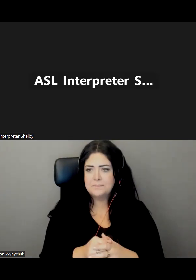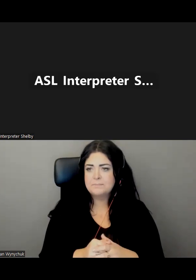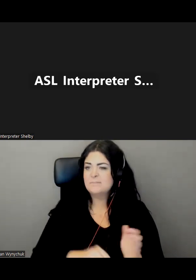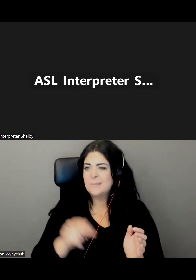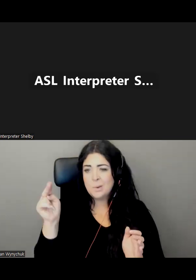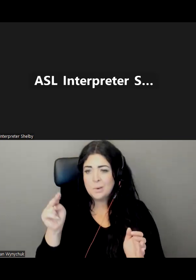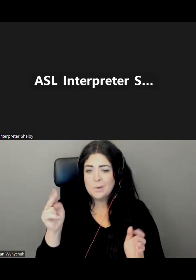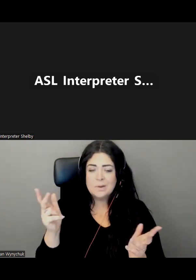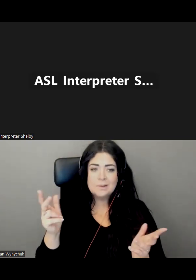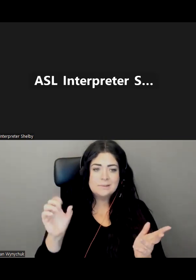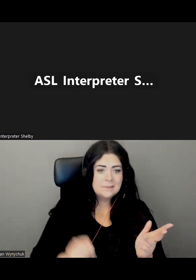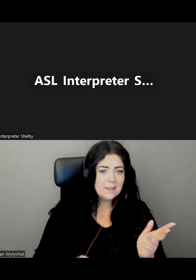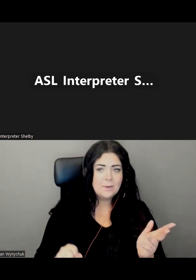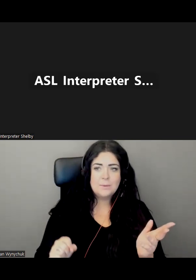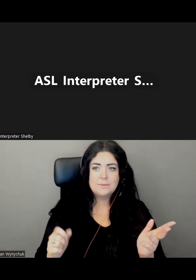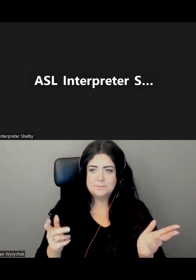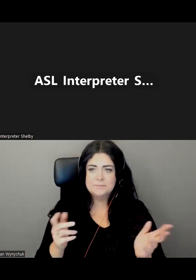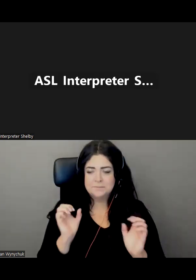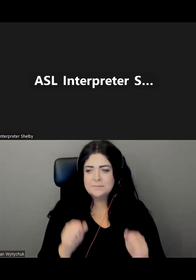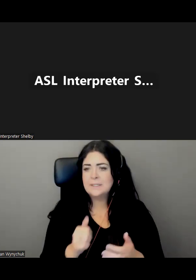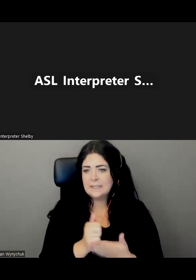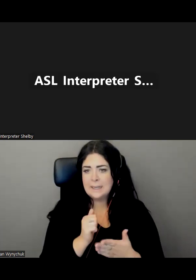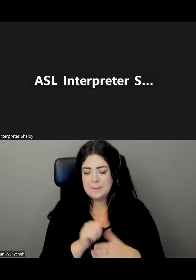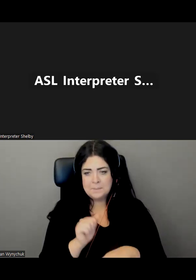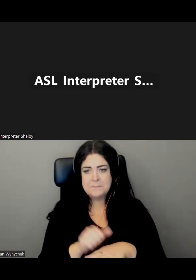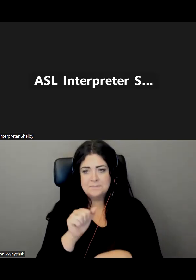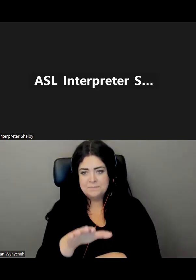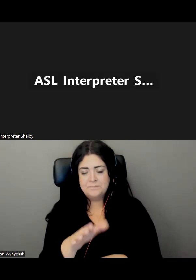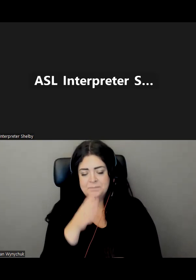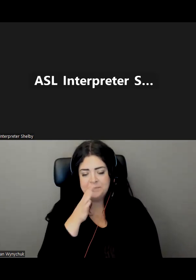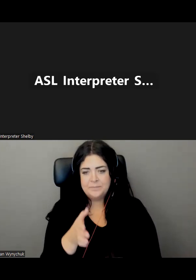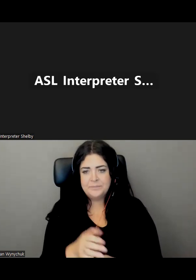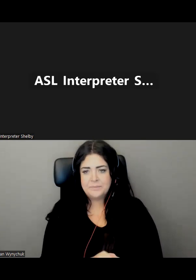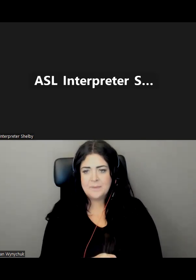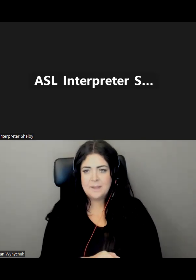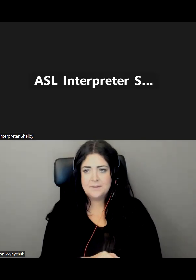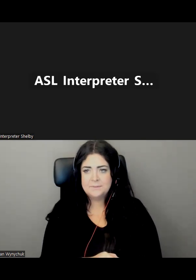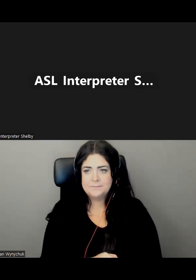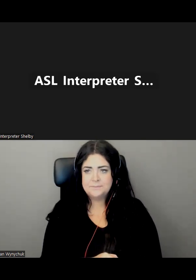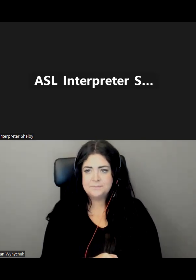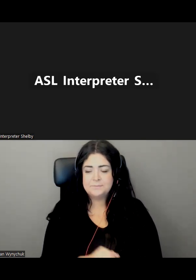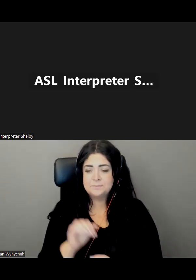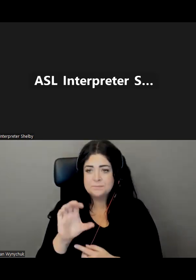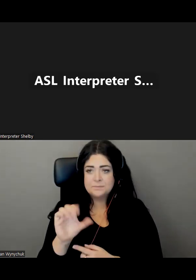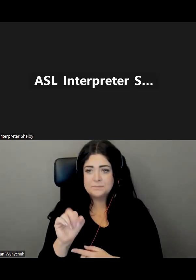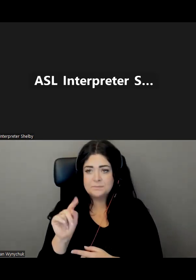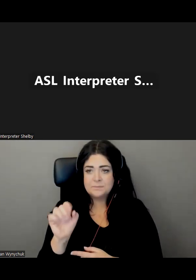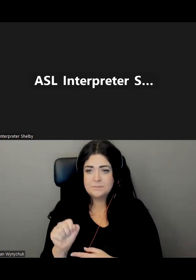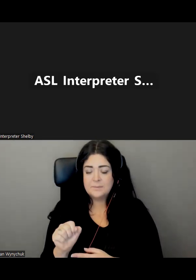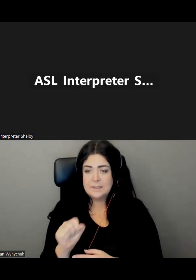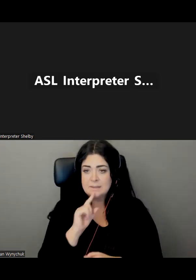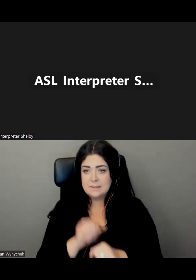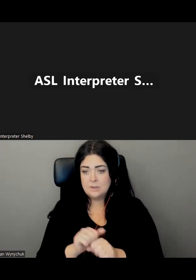north, south of us. So we can definitely get to you that way. As for carrots, were you planning on growing them in the